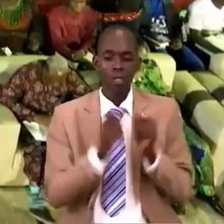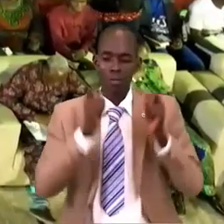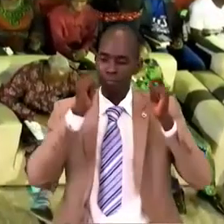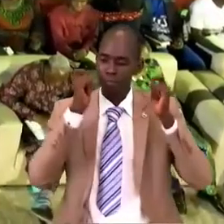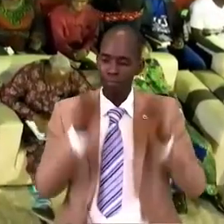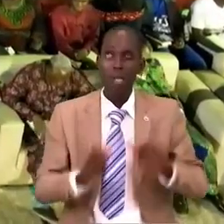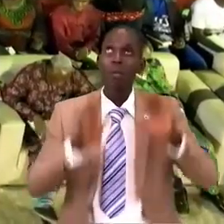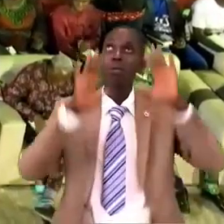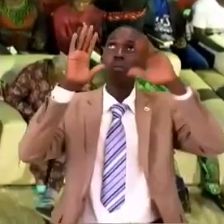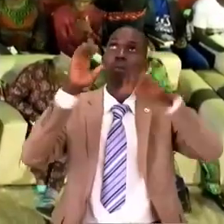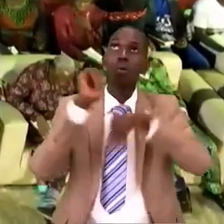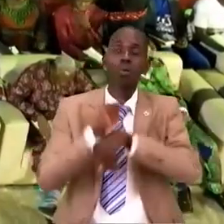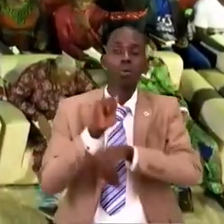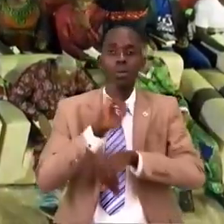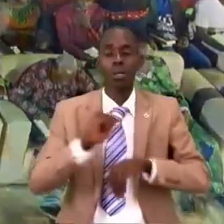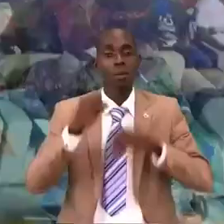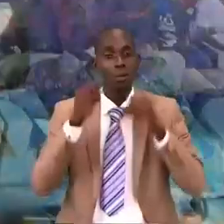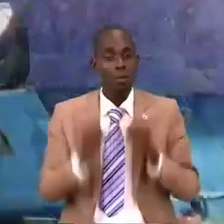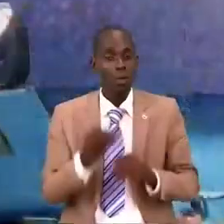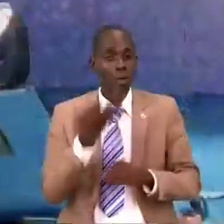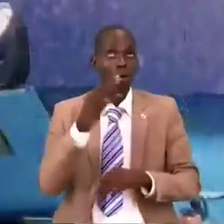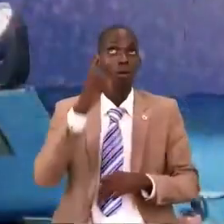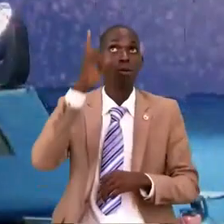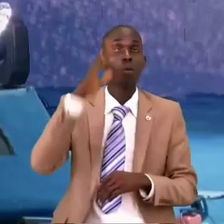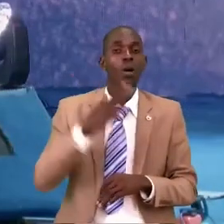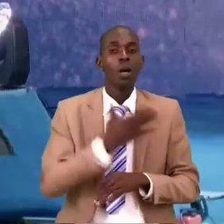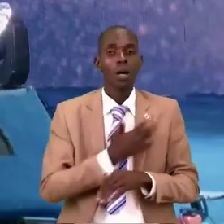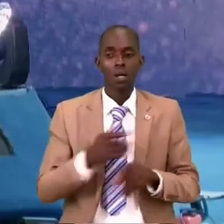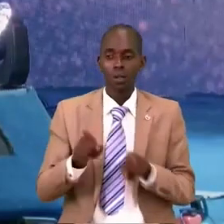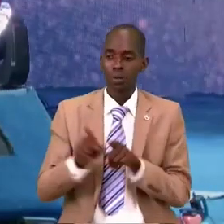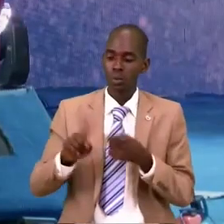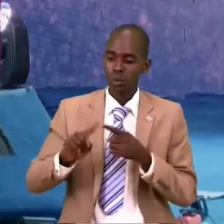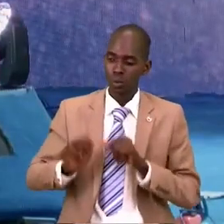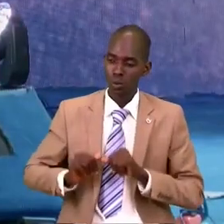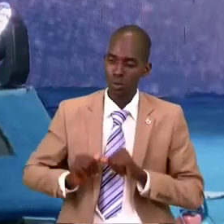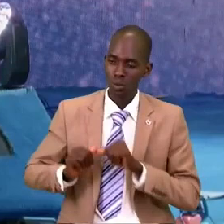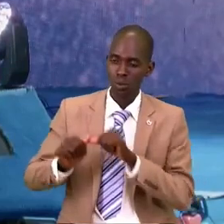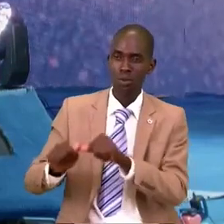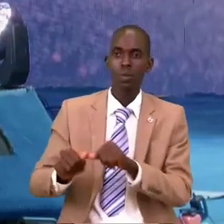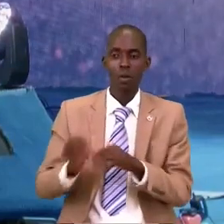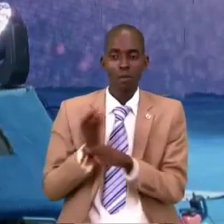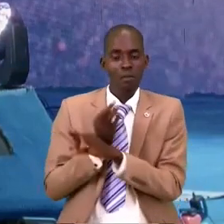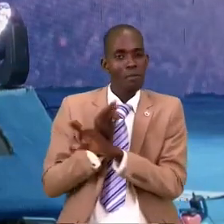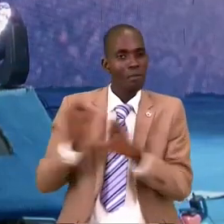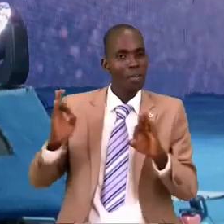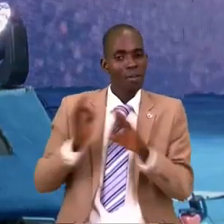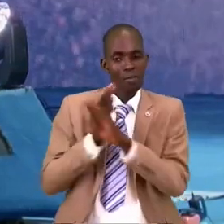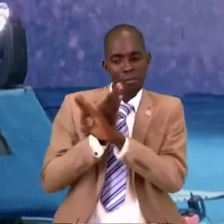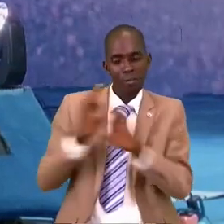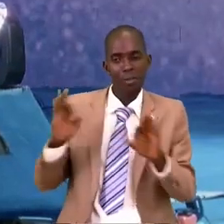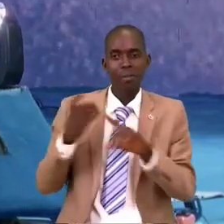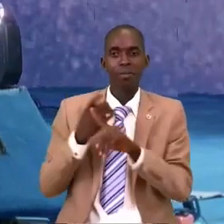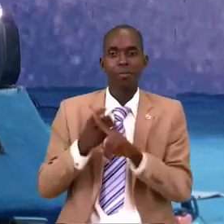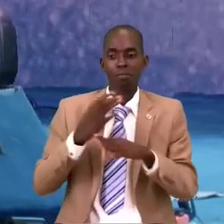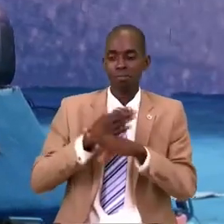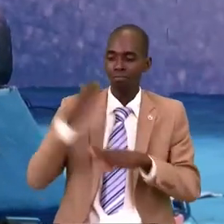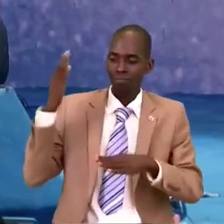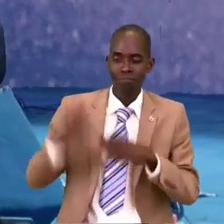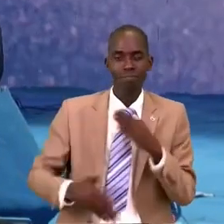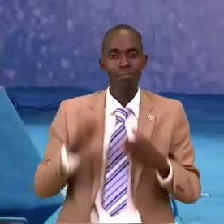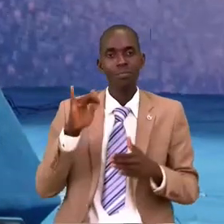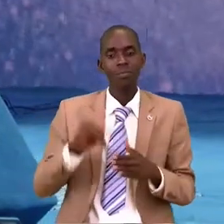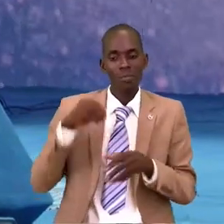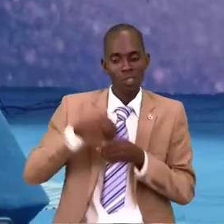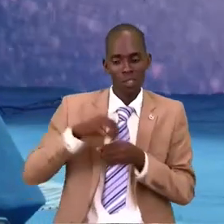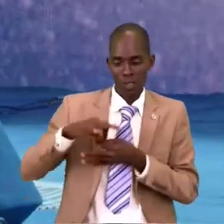free completely in your spirit, in your soul, and in your body, who are kept by the